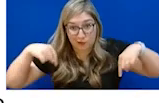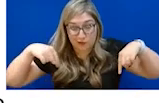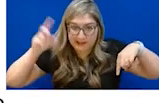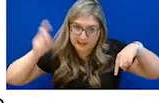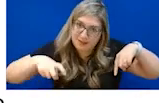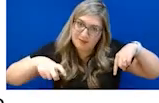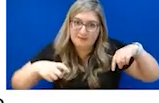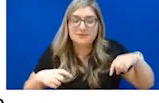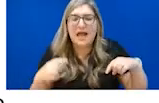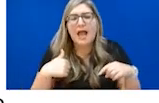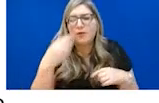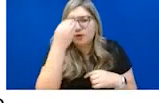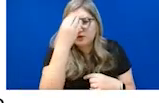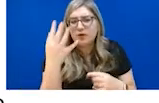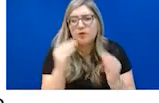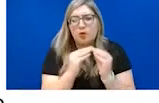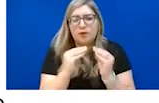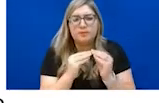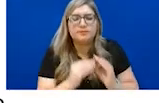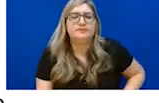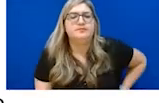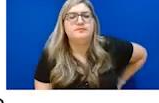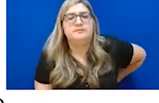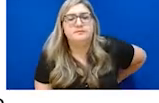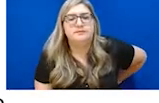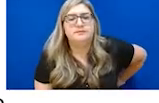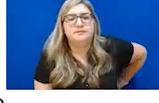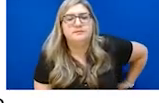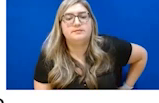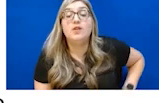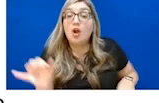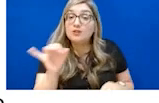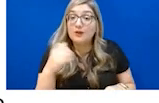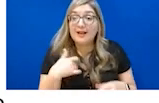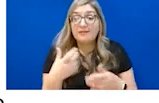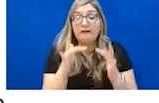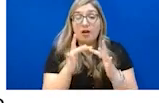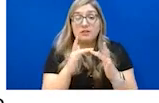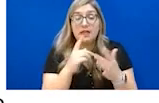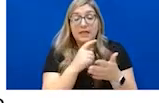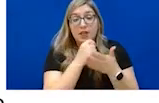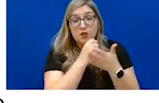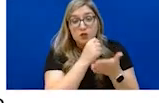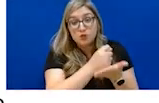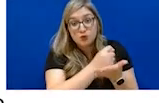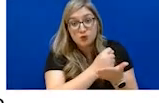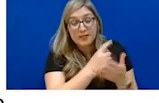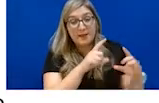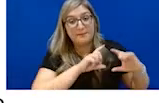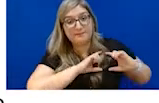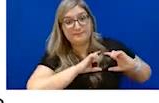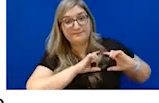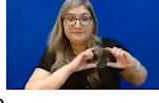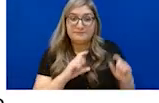And I'll tell you more about that. There's also the online tutoring badge, because students and community